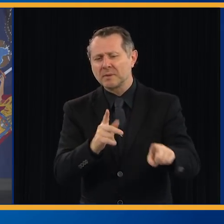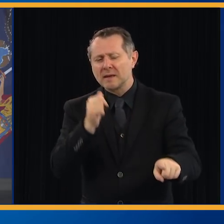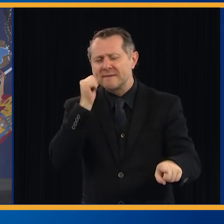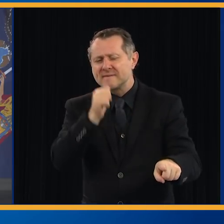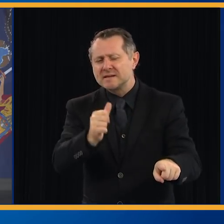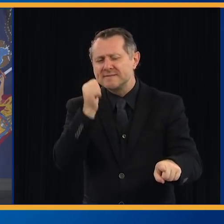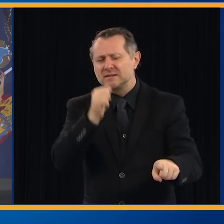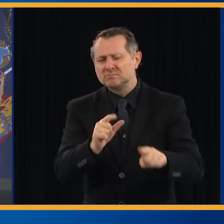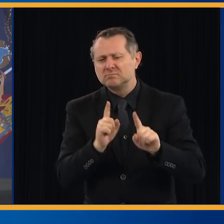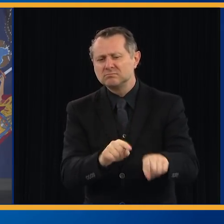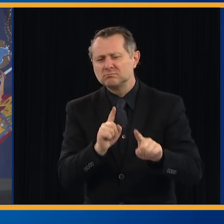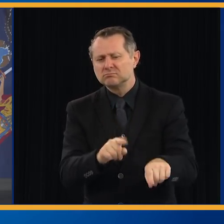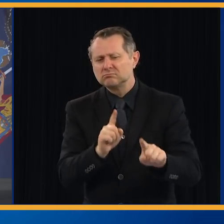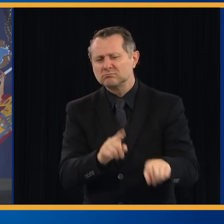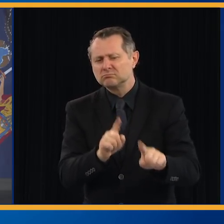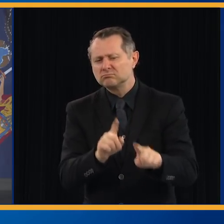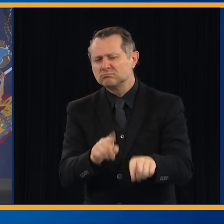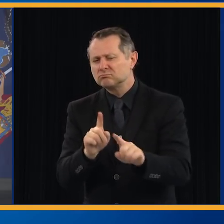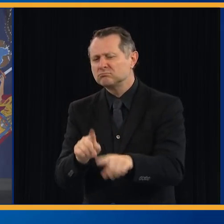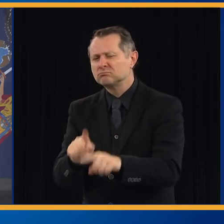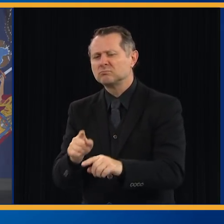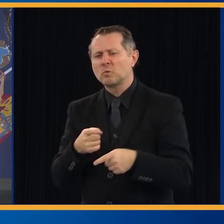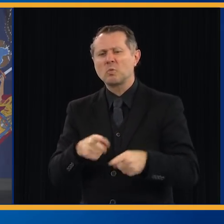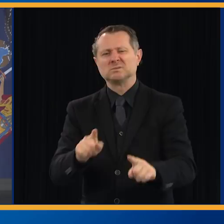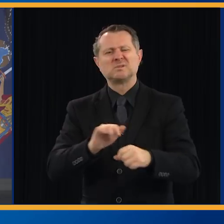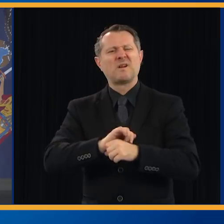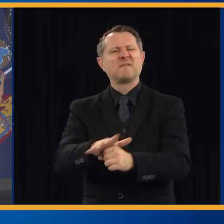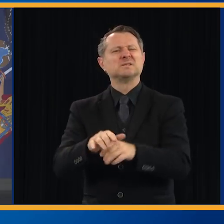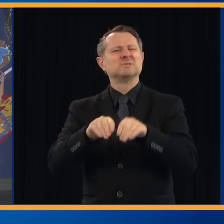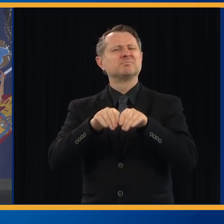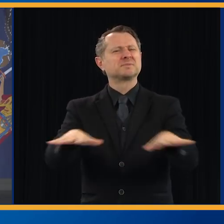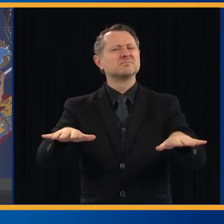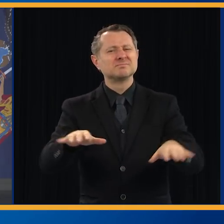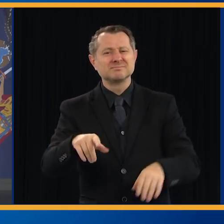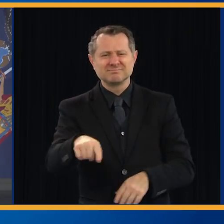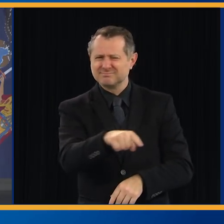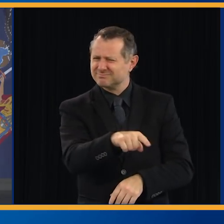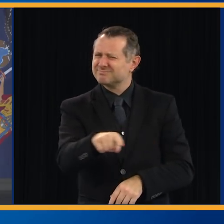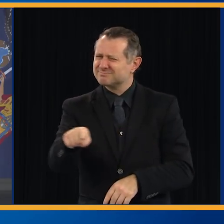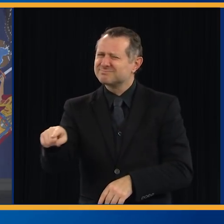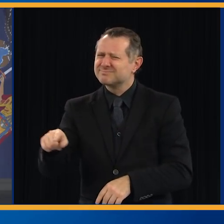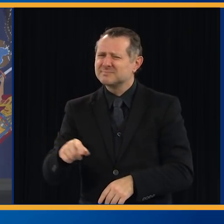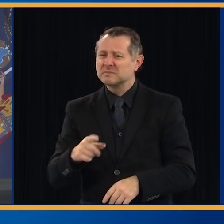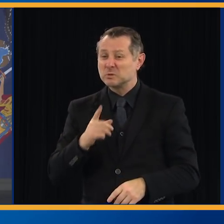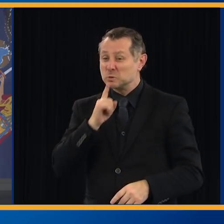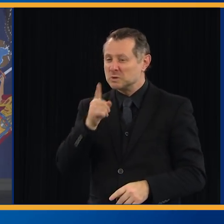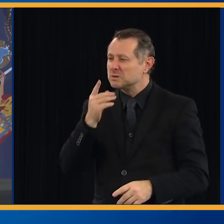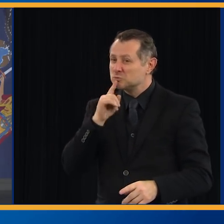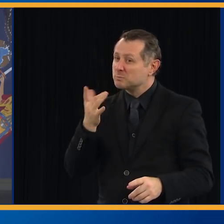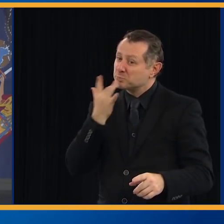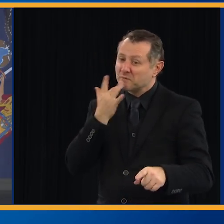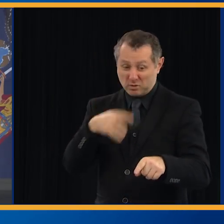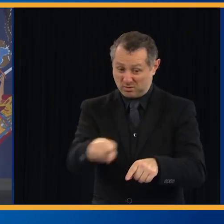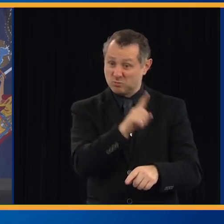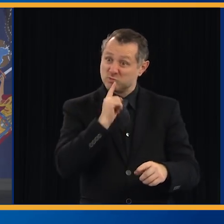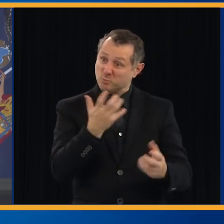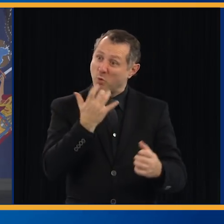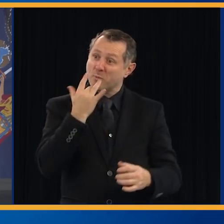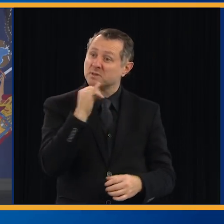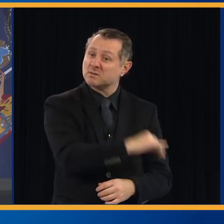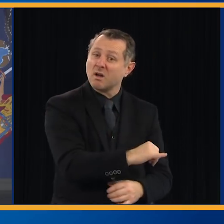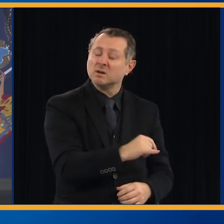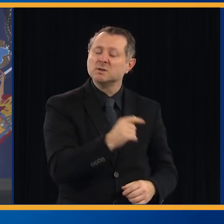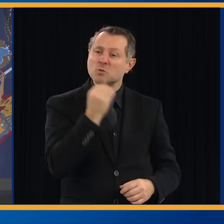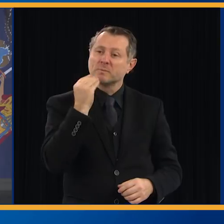and work in the middle of this, who frankly would have much rather stay home.